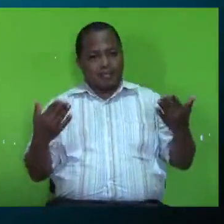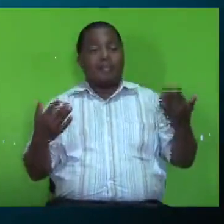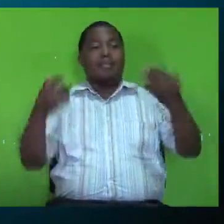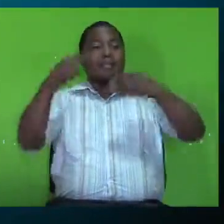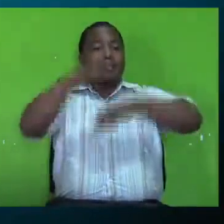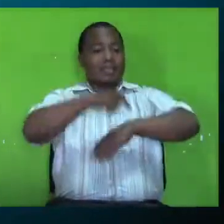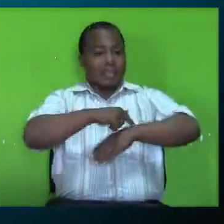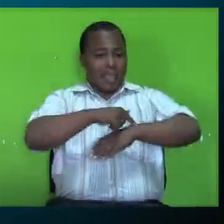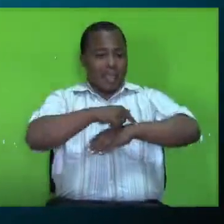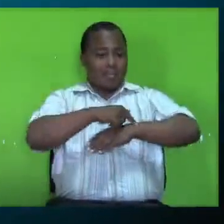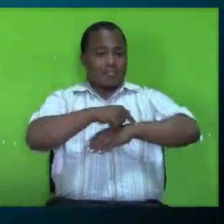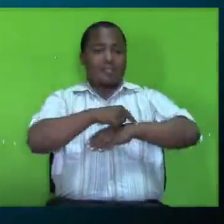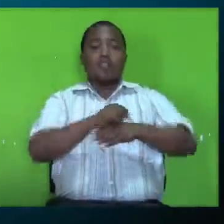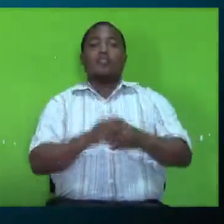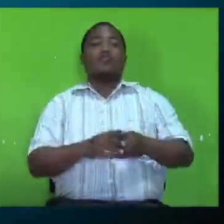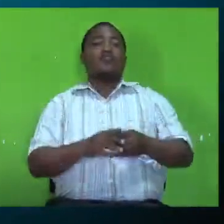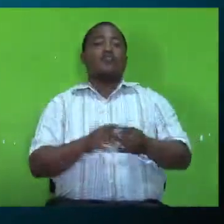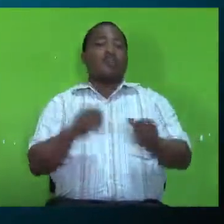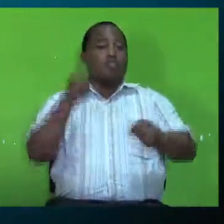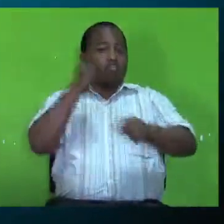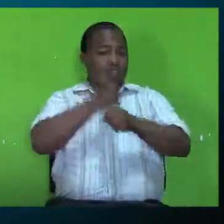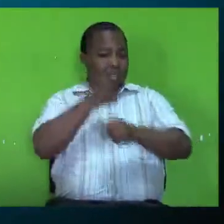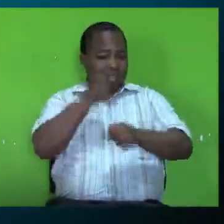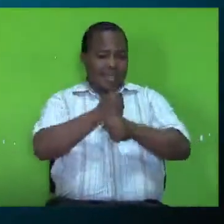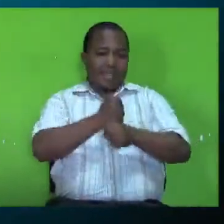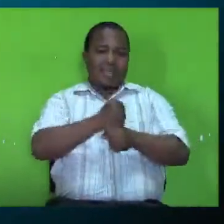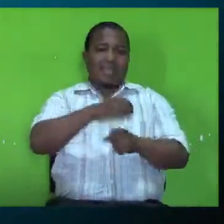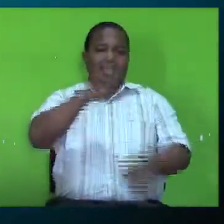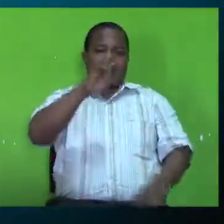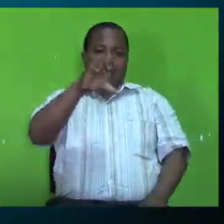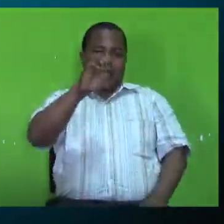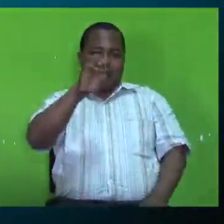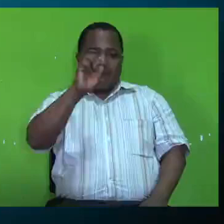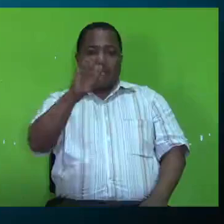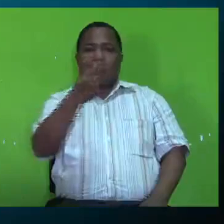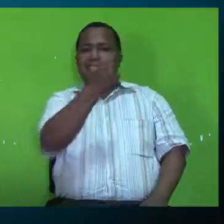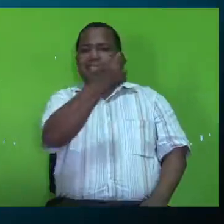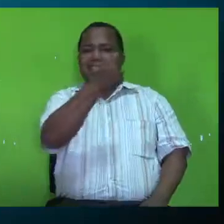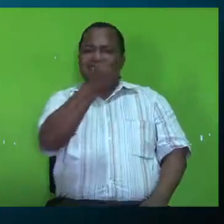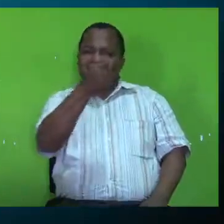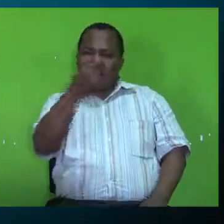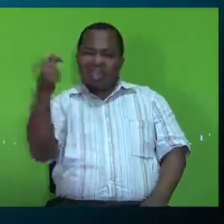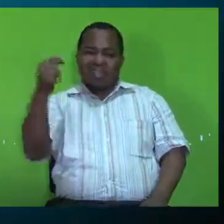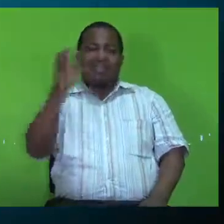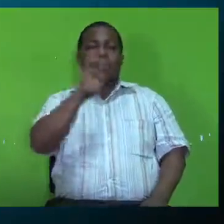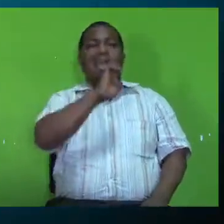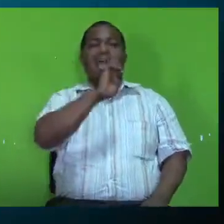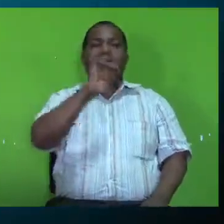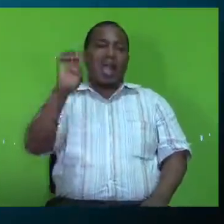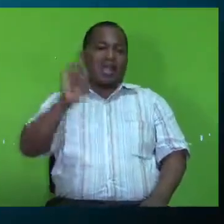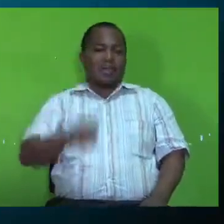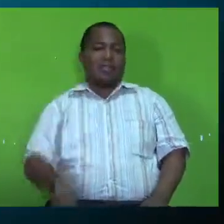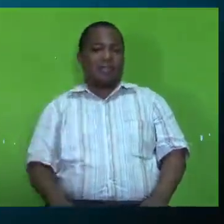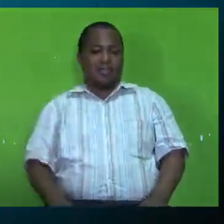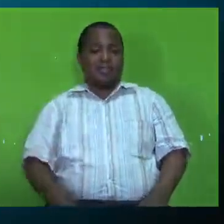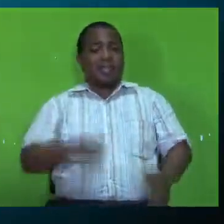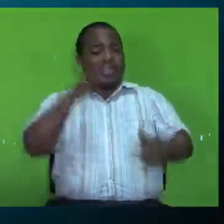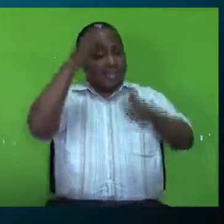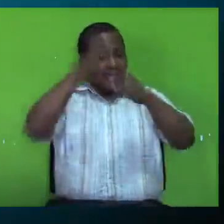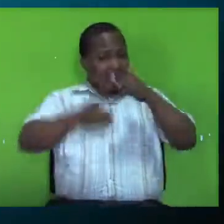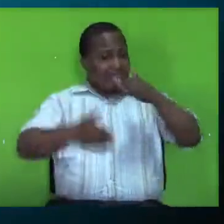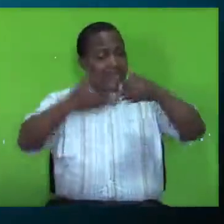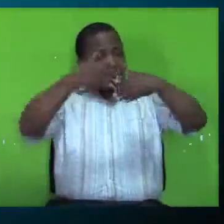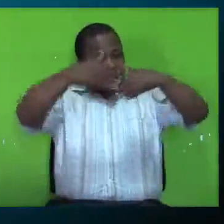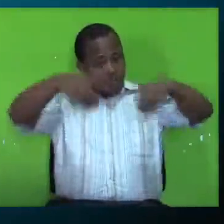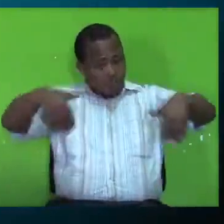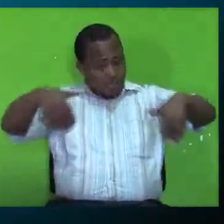the time for Trackheads Elements. The Trackhead elements have a ending wall with